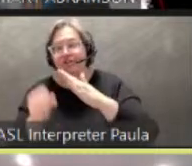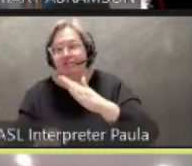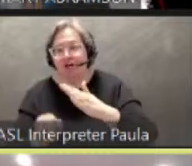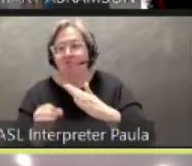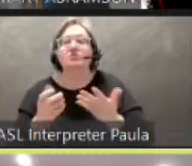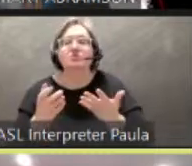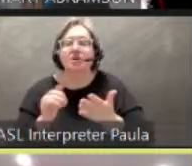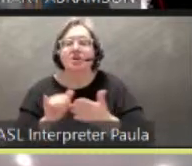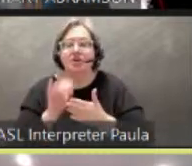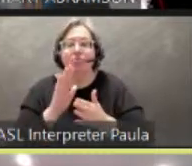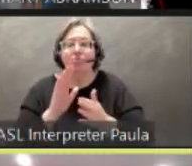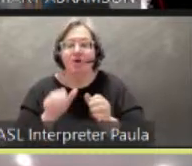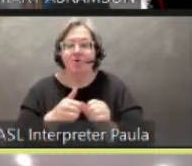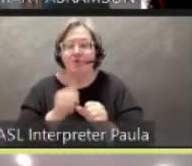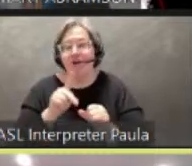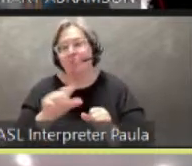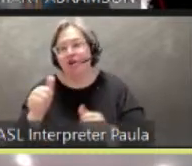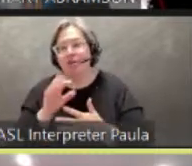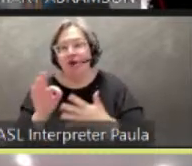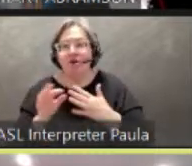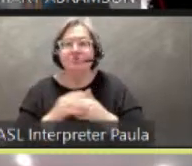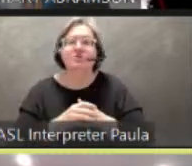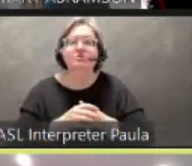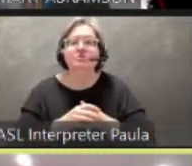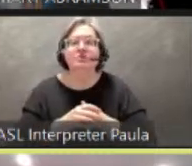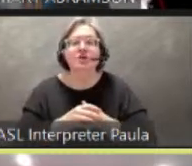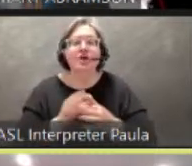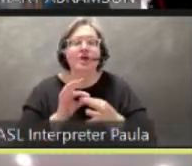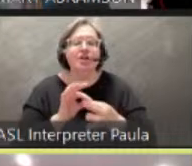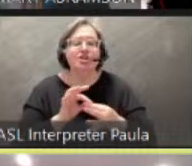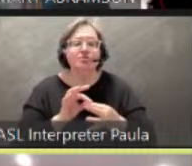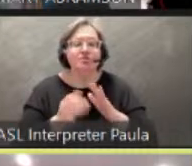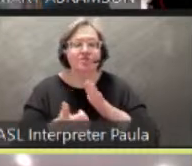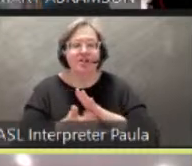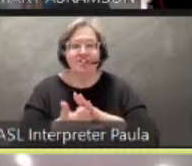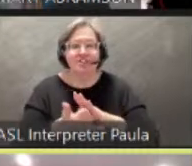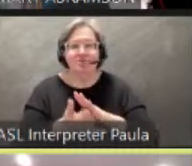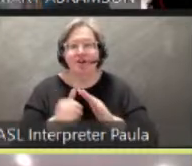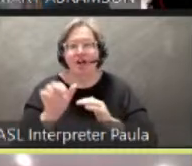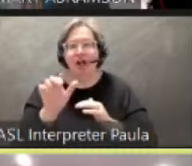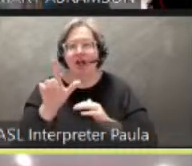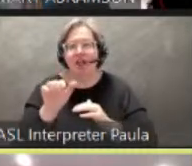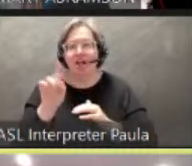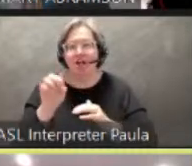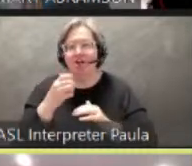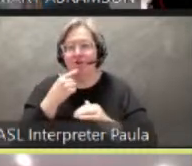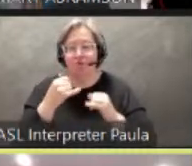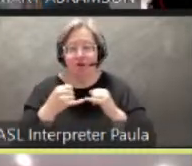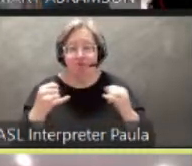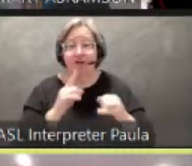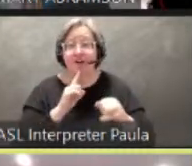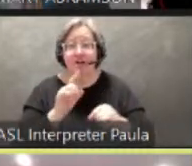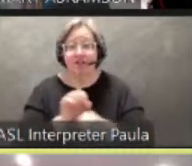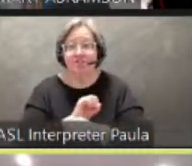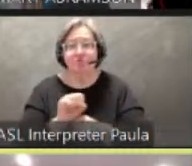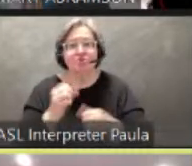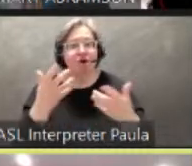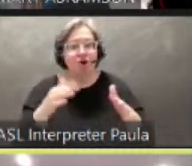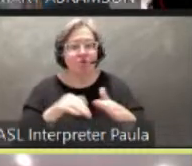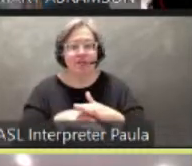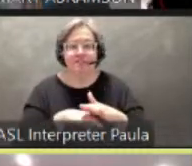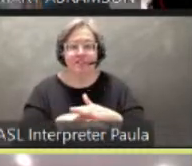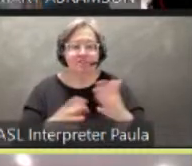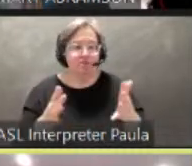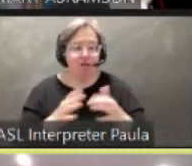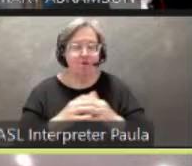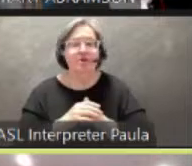provide backup. In terms of the subway station, the Lake Red Line station is actually already an accessible